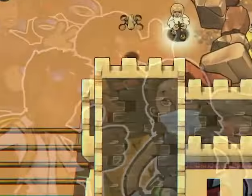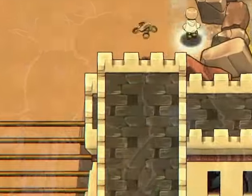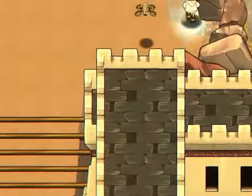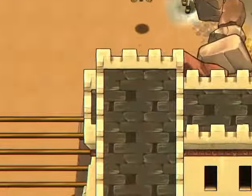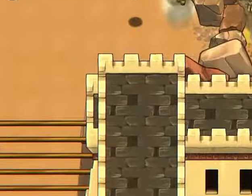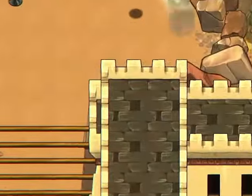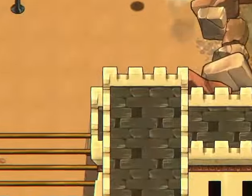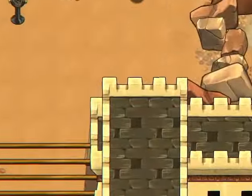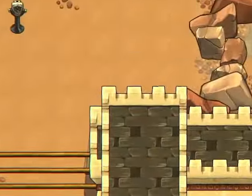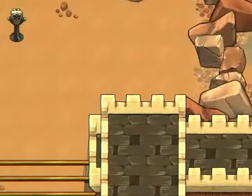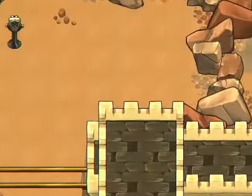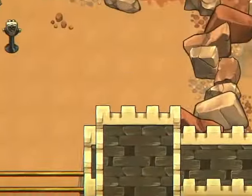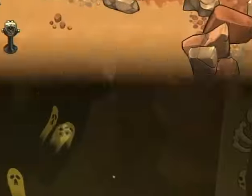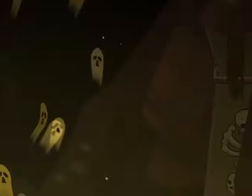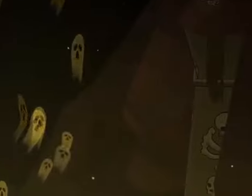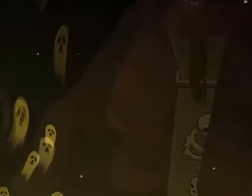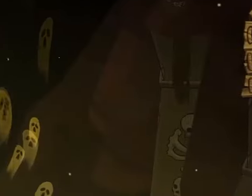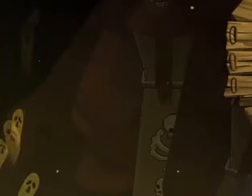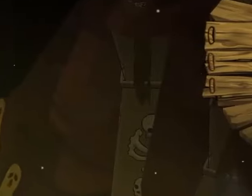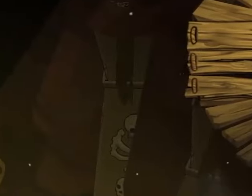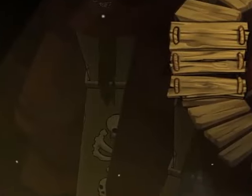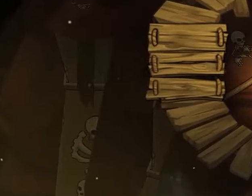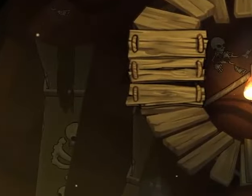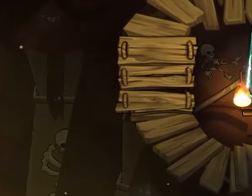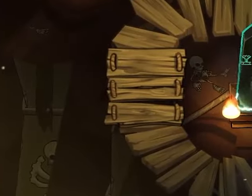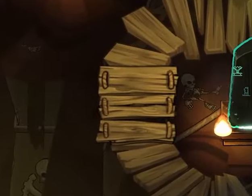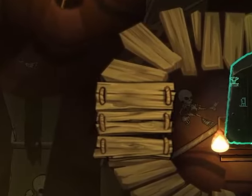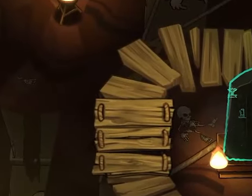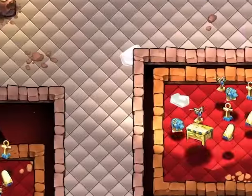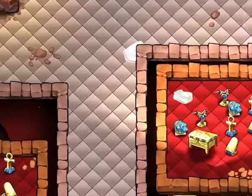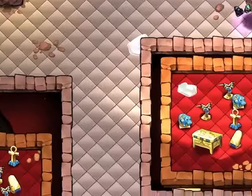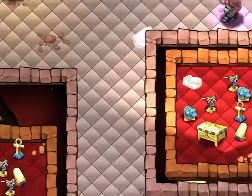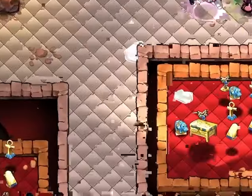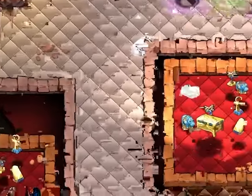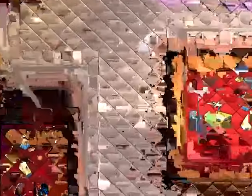There's a whole world out there to discover.